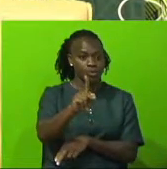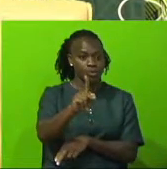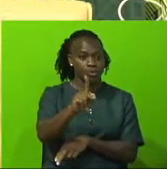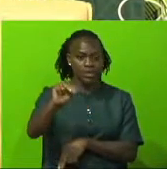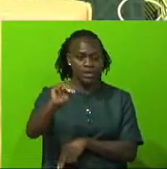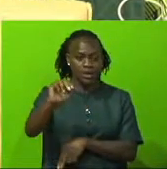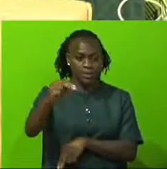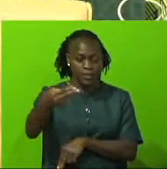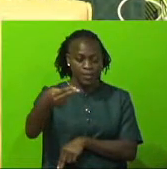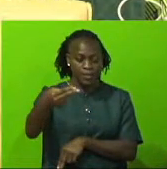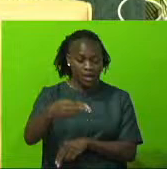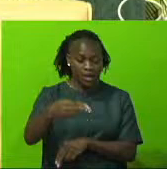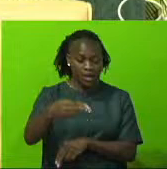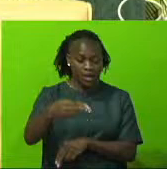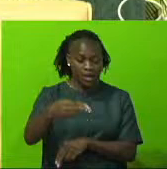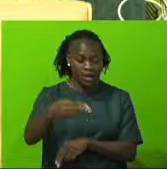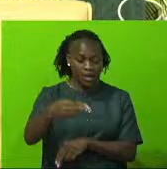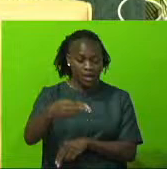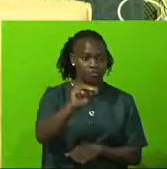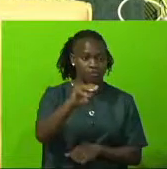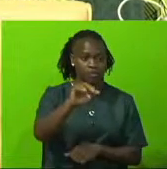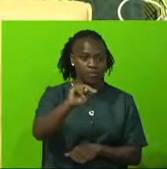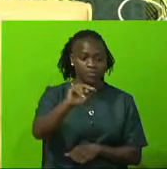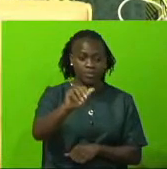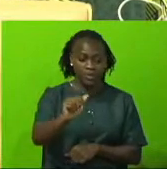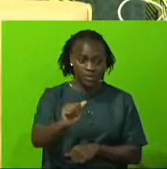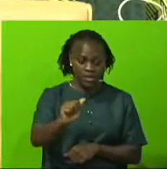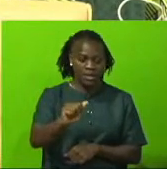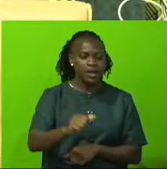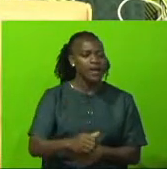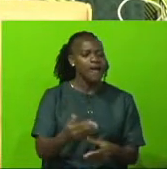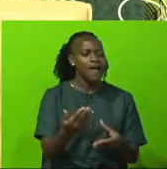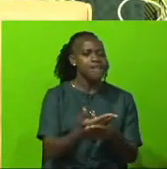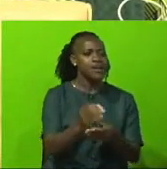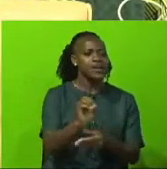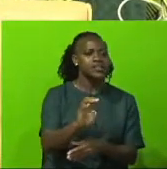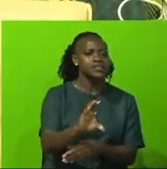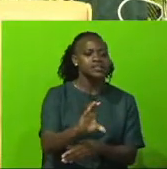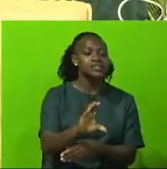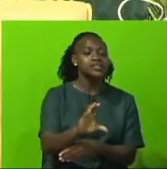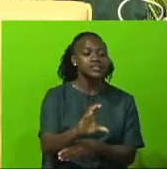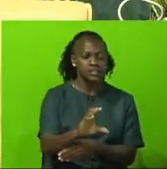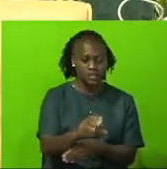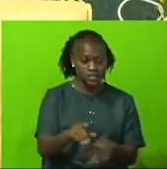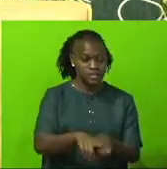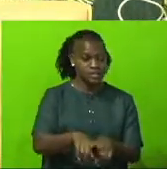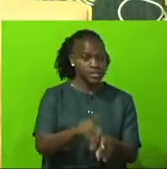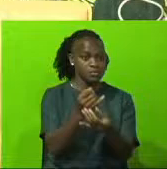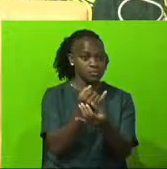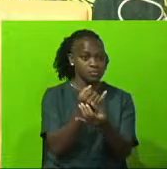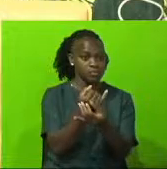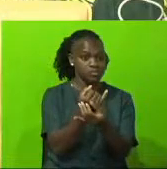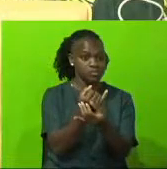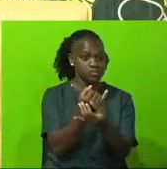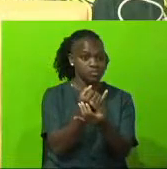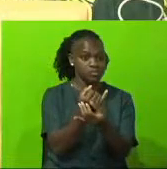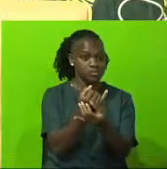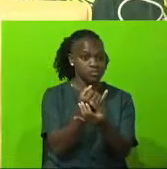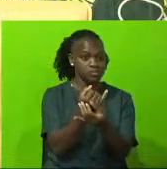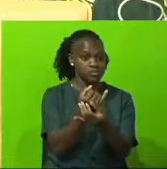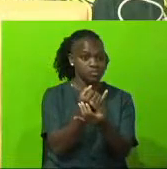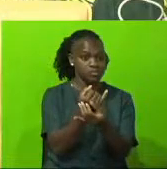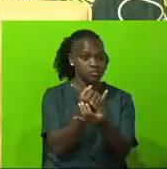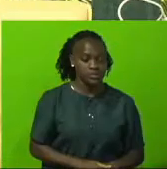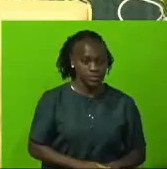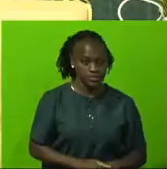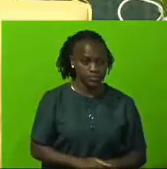constituency in the Ashanti region, has filed with the Electoral Commission to contest also as an NPP candidate.